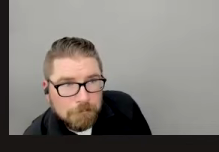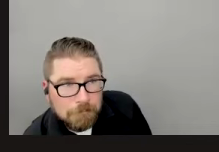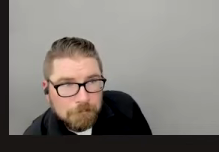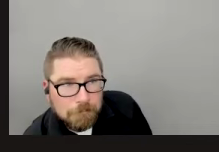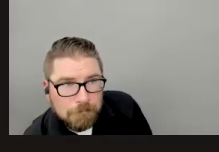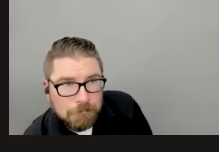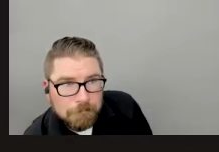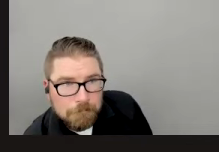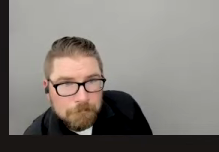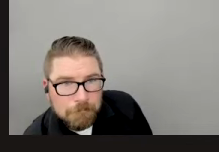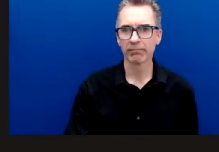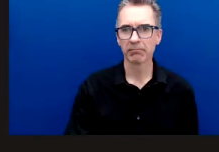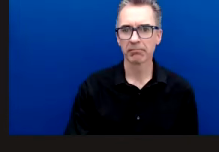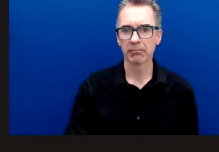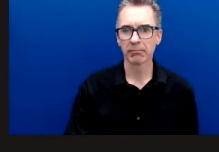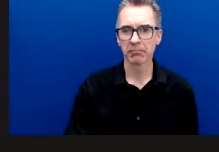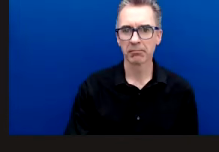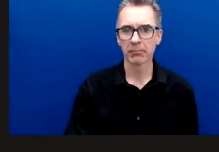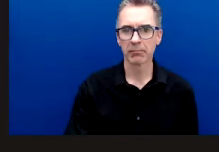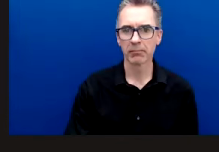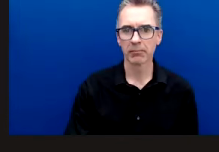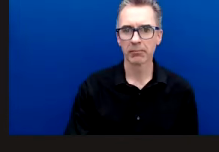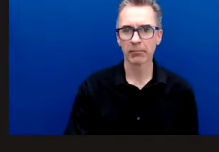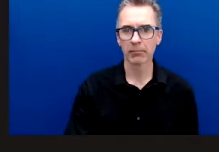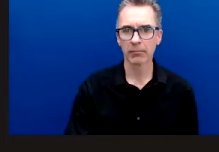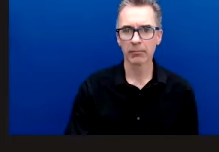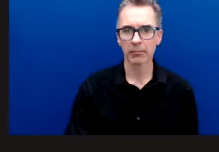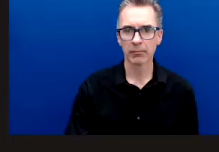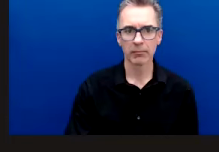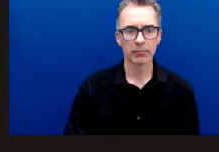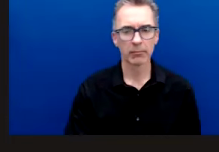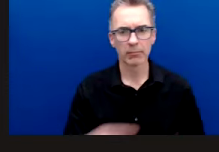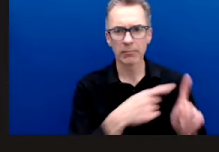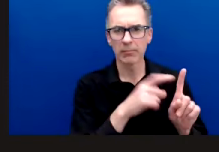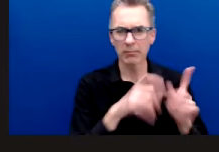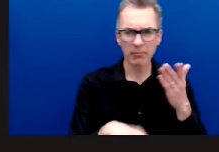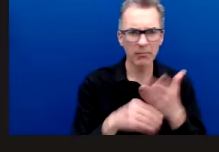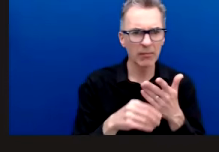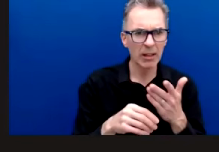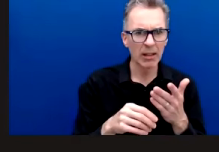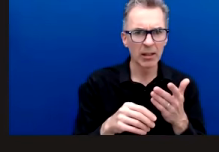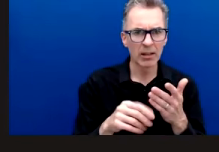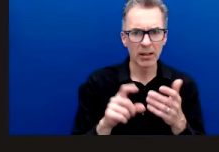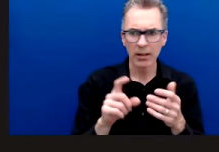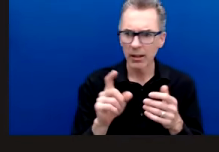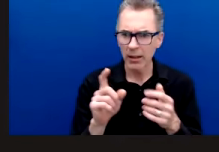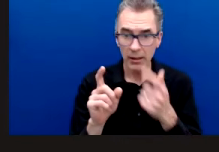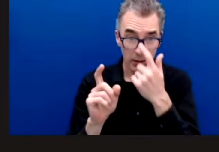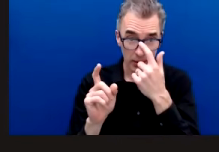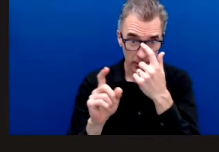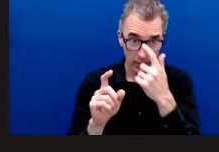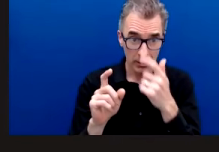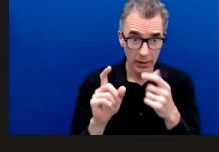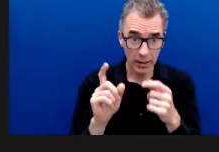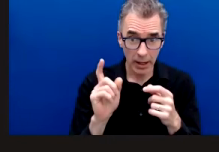We do have a question here that said, do we need permission from the victim to report to include Gladdy? Sarang did respond in the chat, but